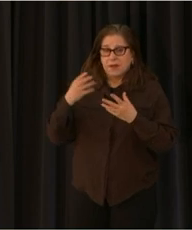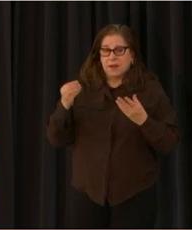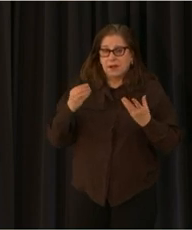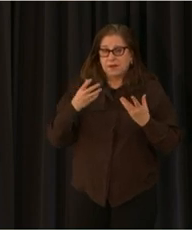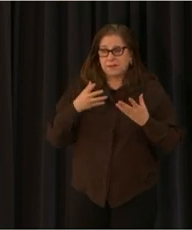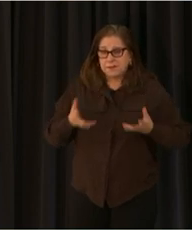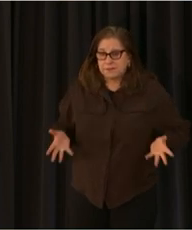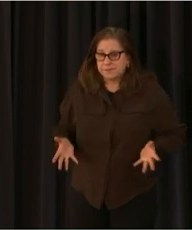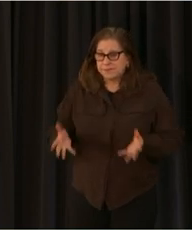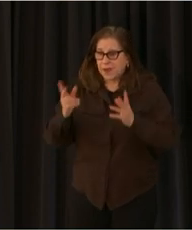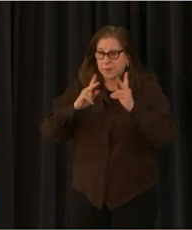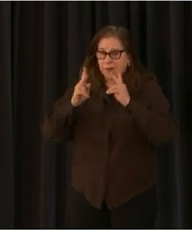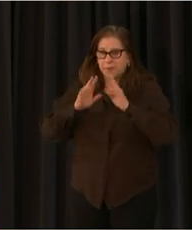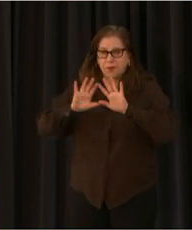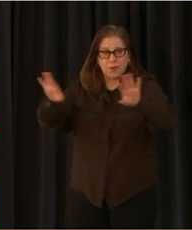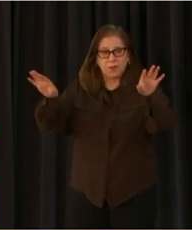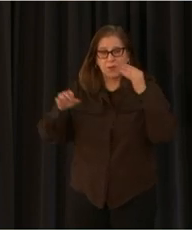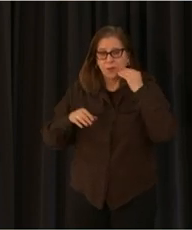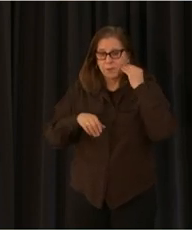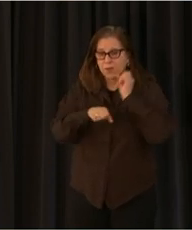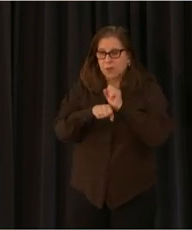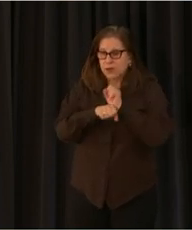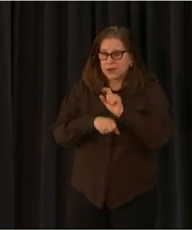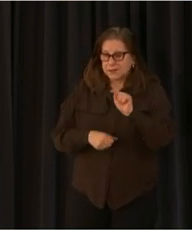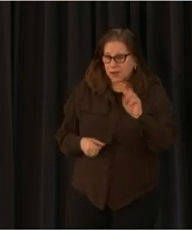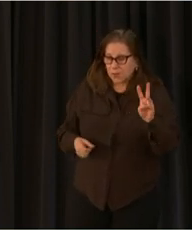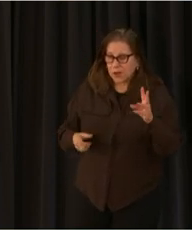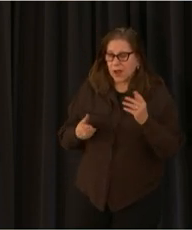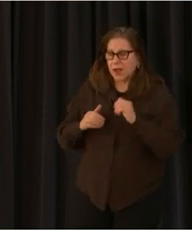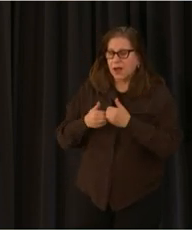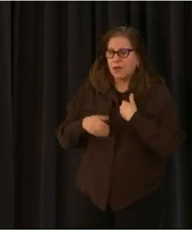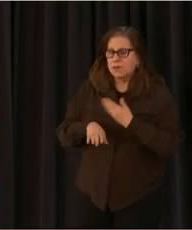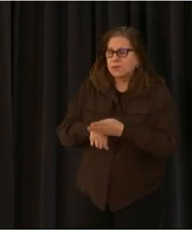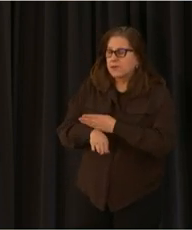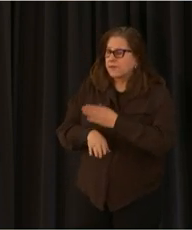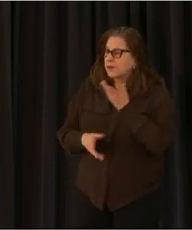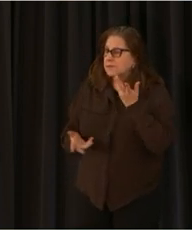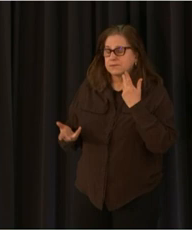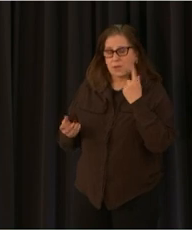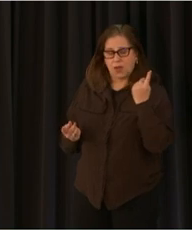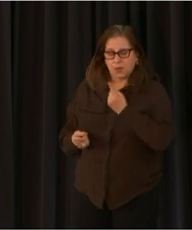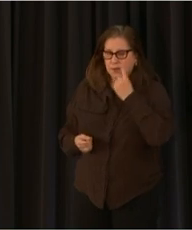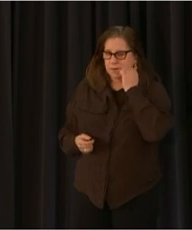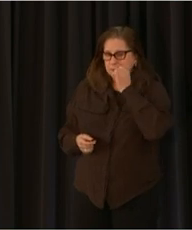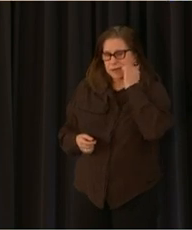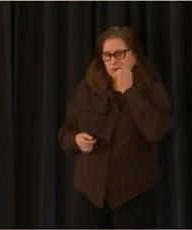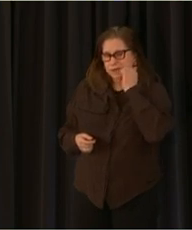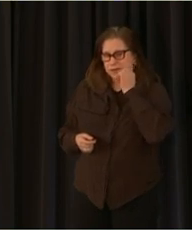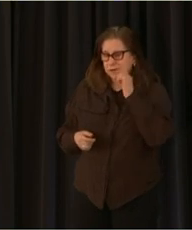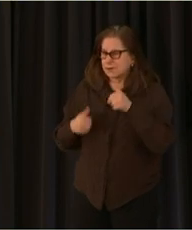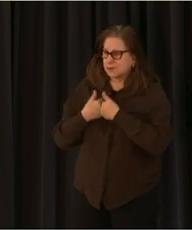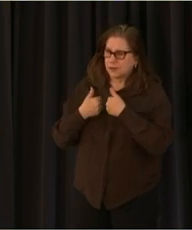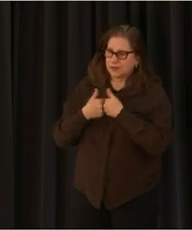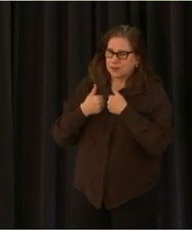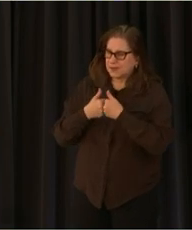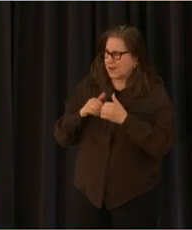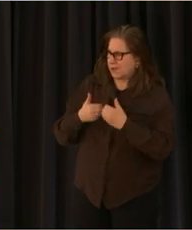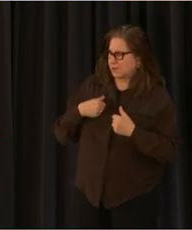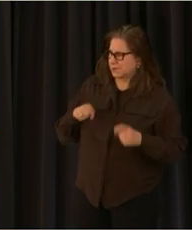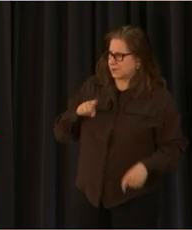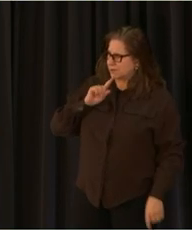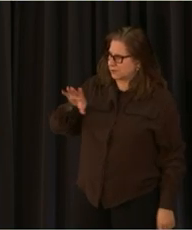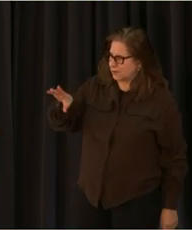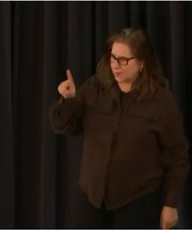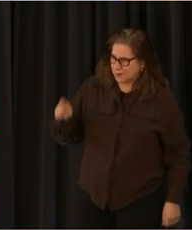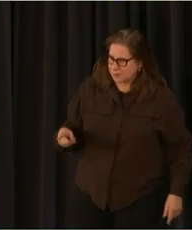on a daily basis, ask ourselves, how can we do better and how can we get better on a daily basis? So it's challenging to answer your question